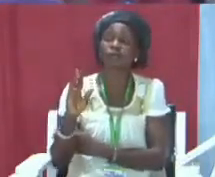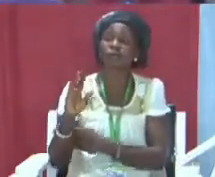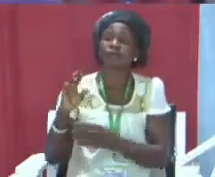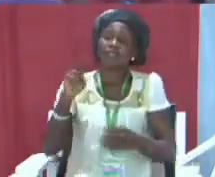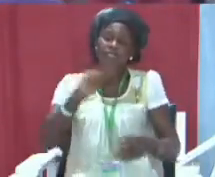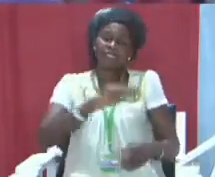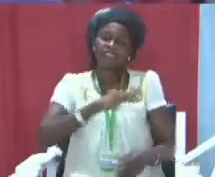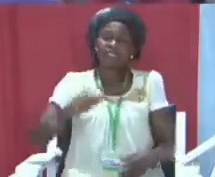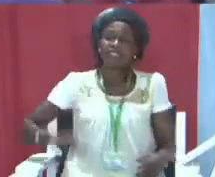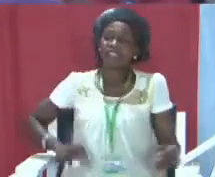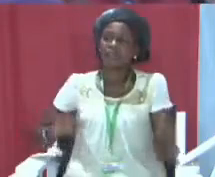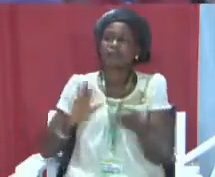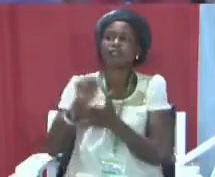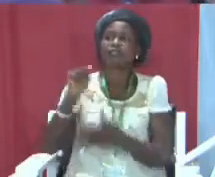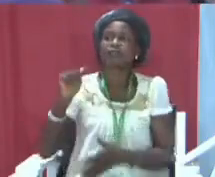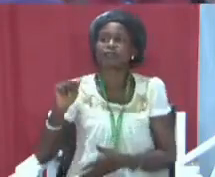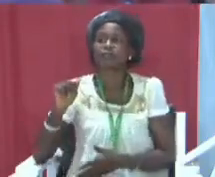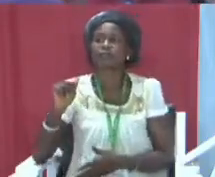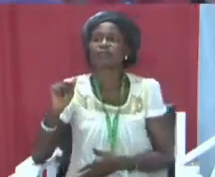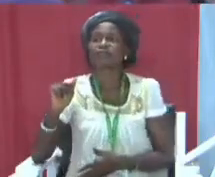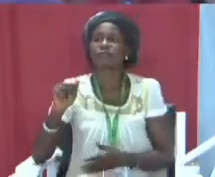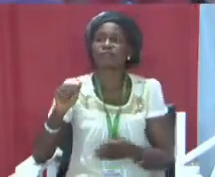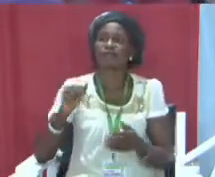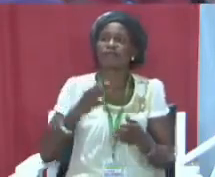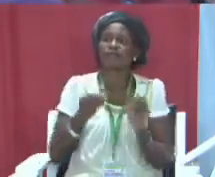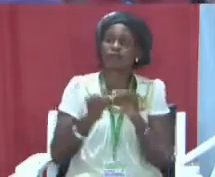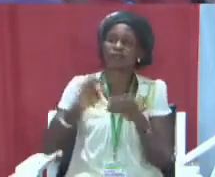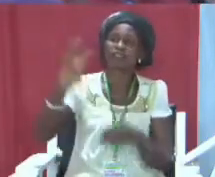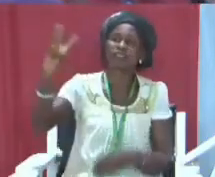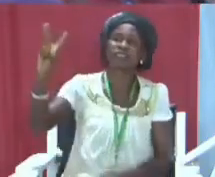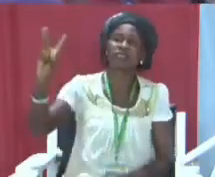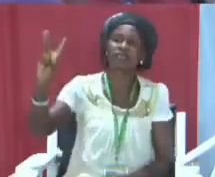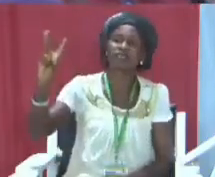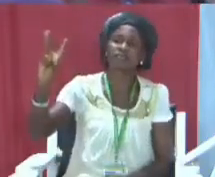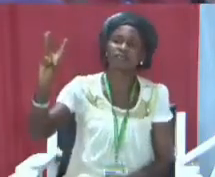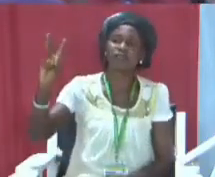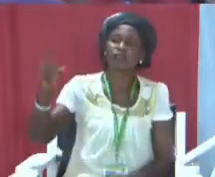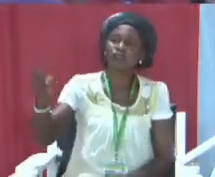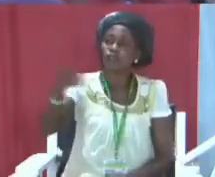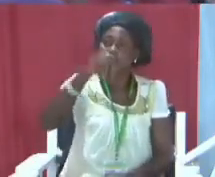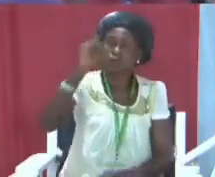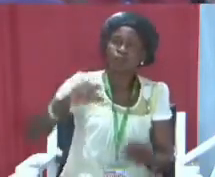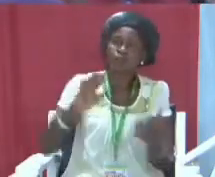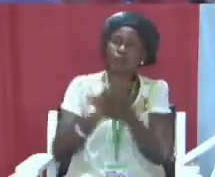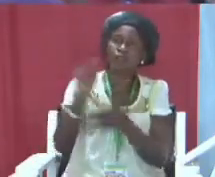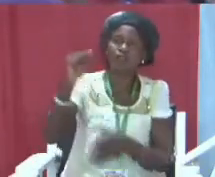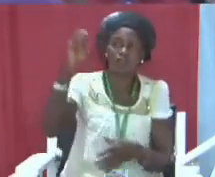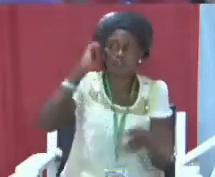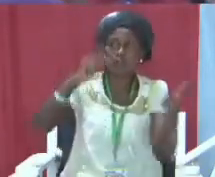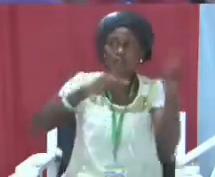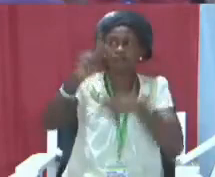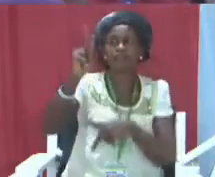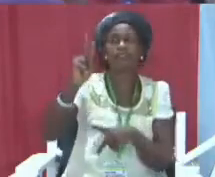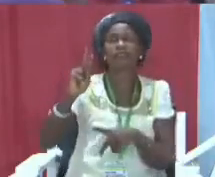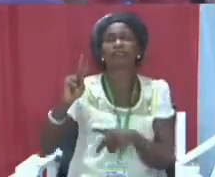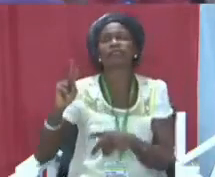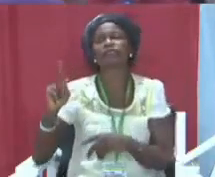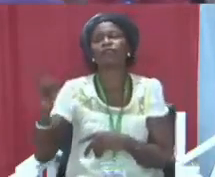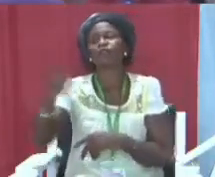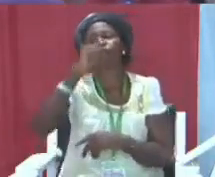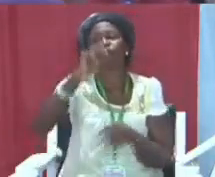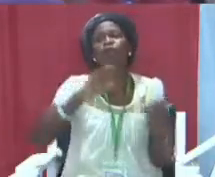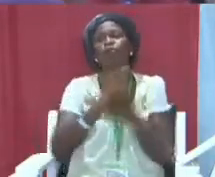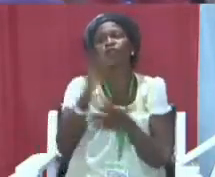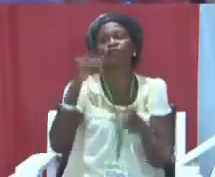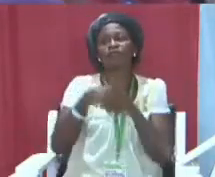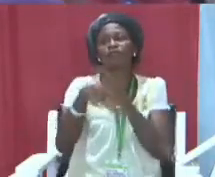Ezekiel believed. Number six, you must believe his prophet. You must believe